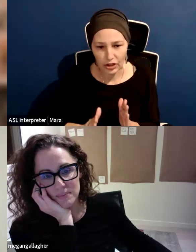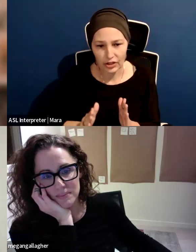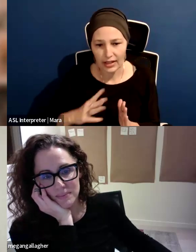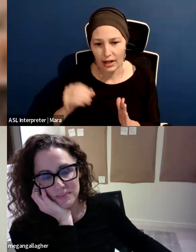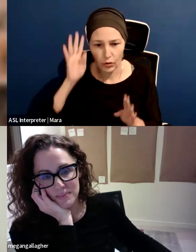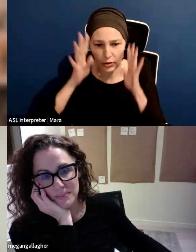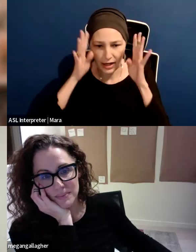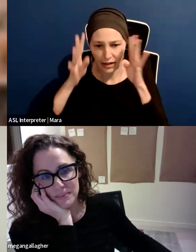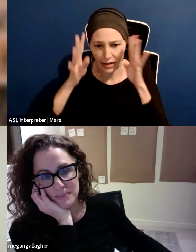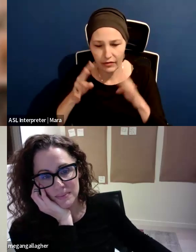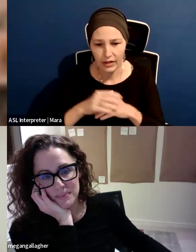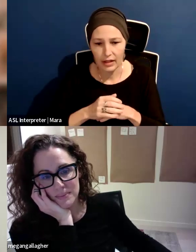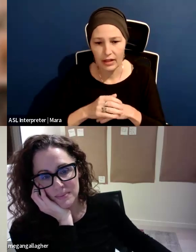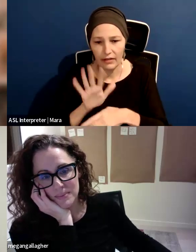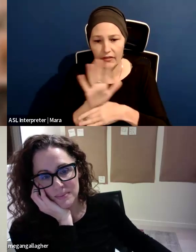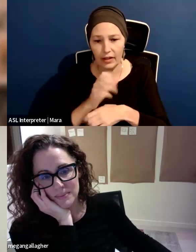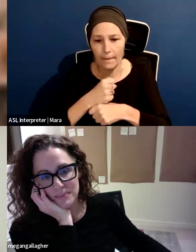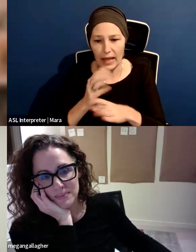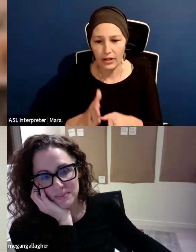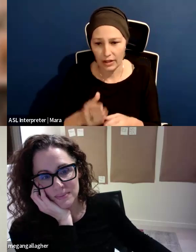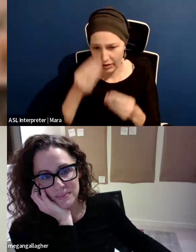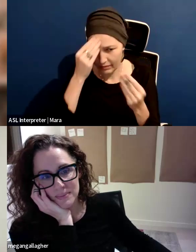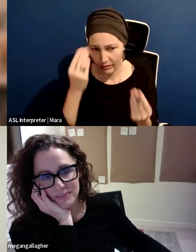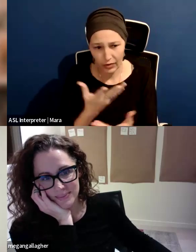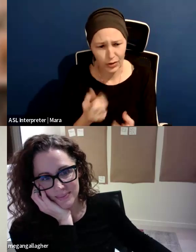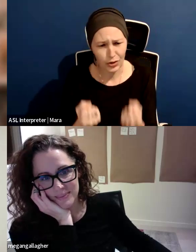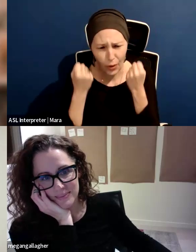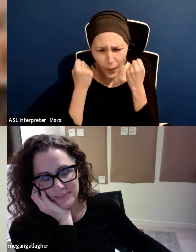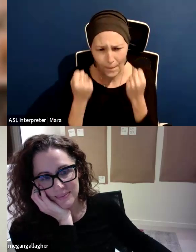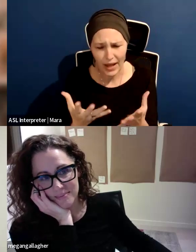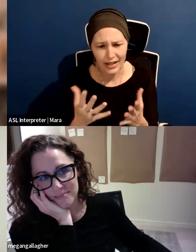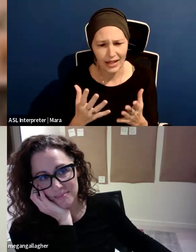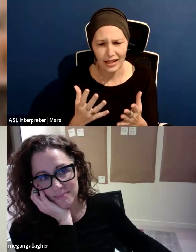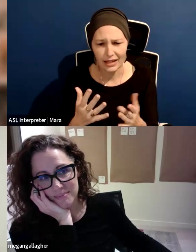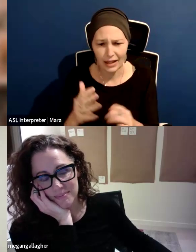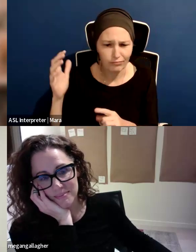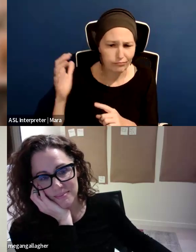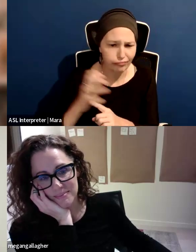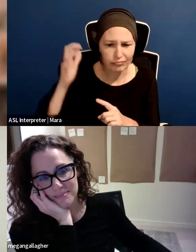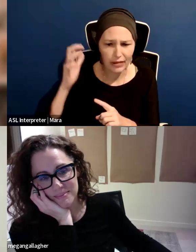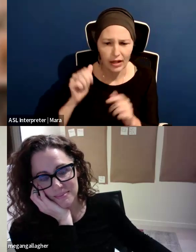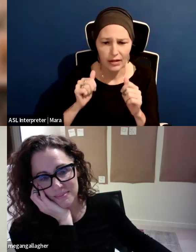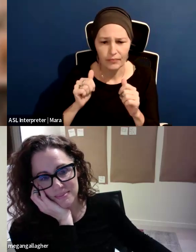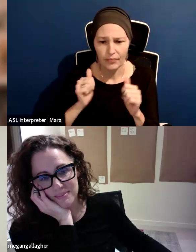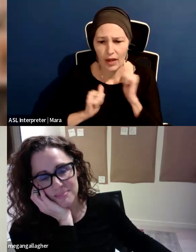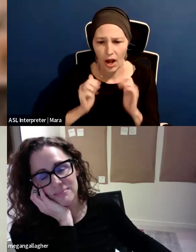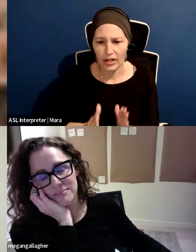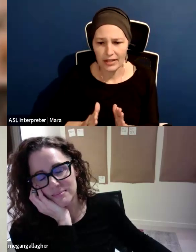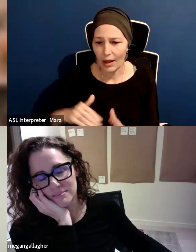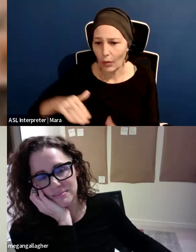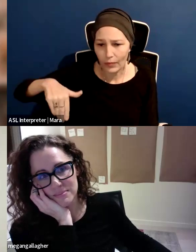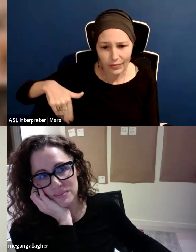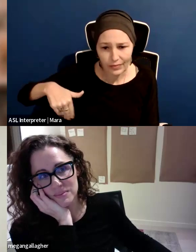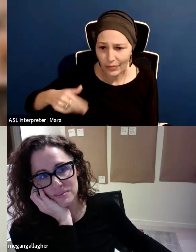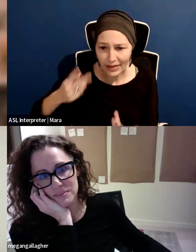think, and I truly mean it, there are so many extraordinary artists that we are not able to see their art because they're not given the